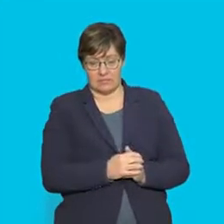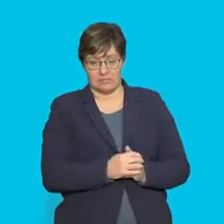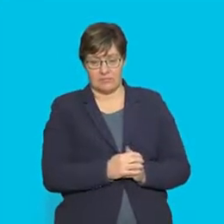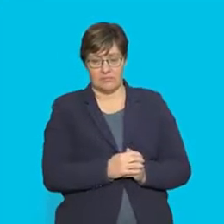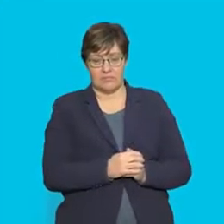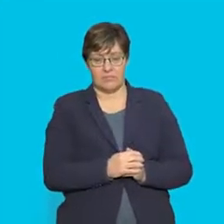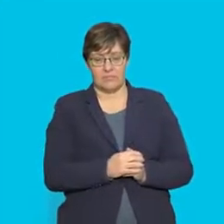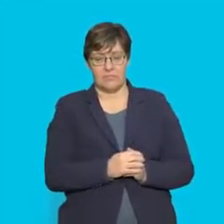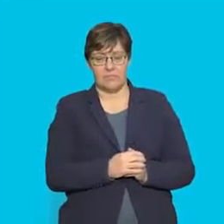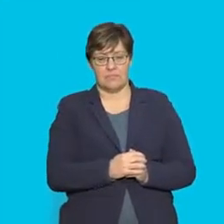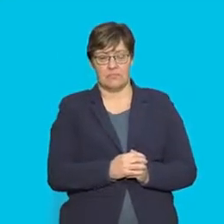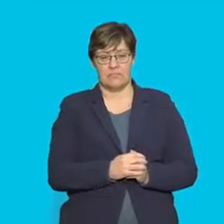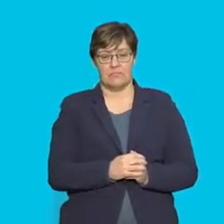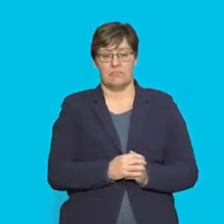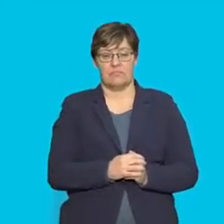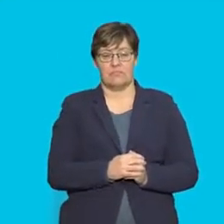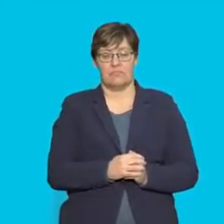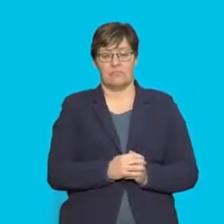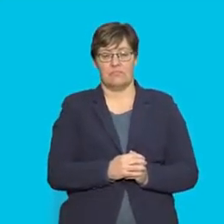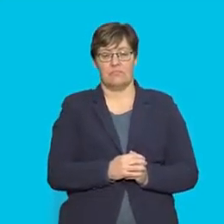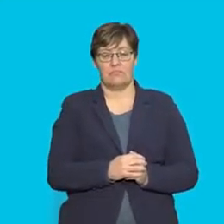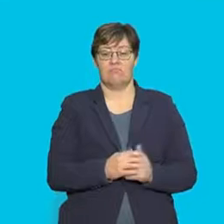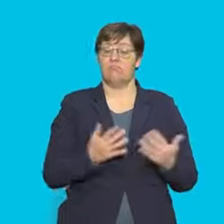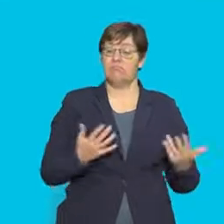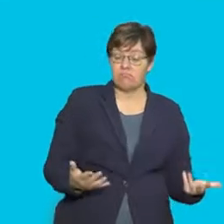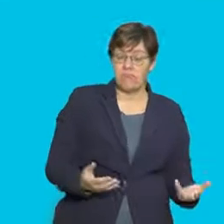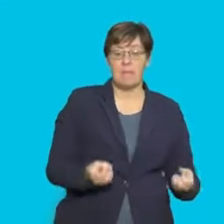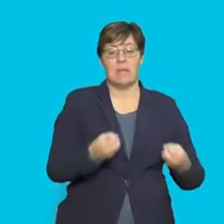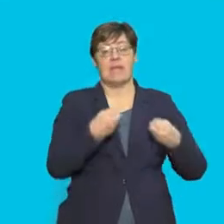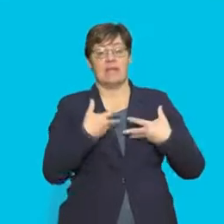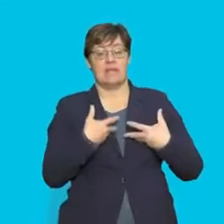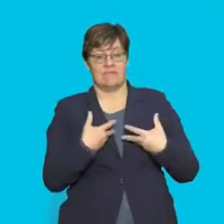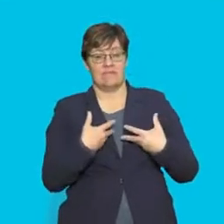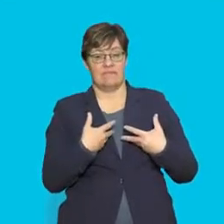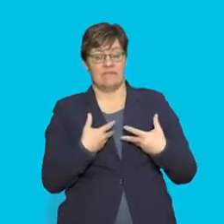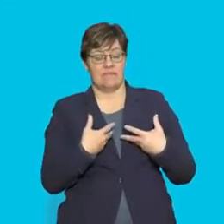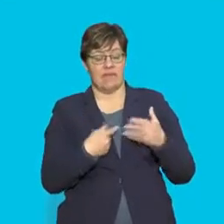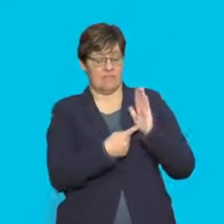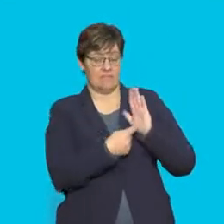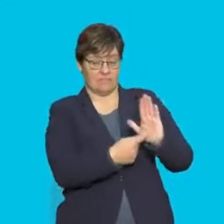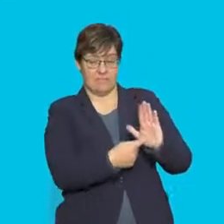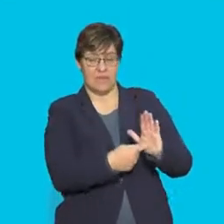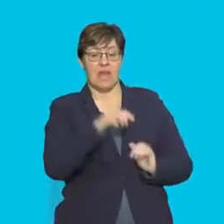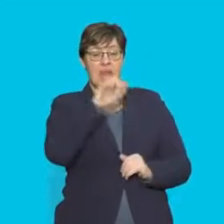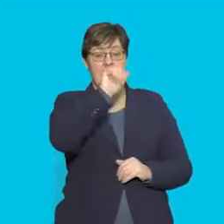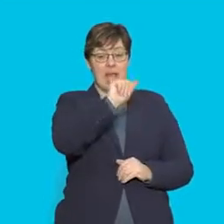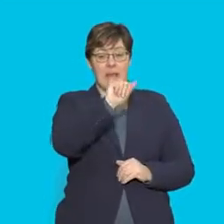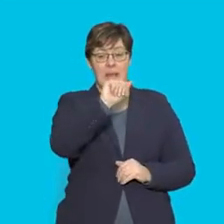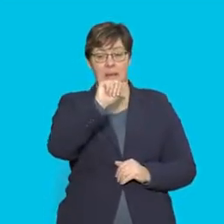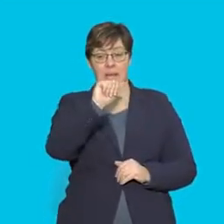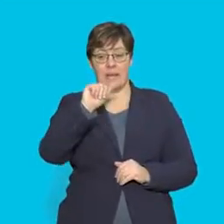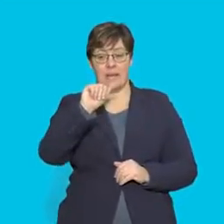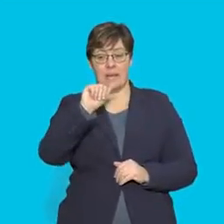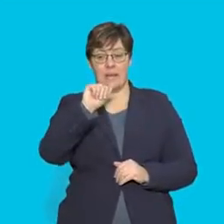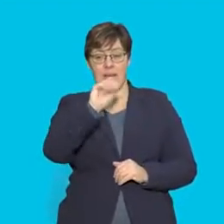it. Now, if I am given in the sketch A, B, and C,